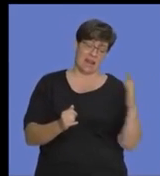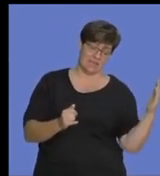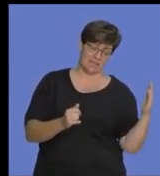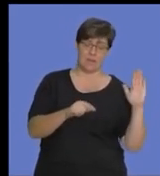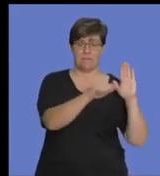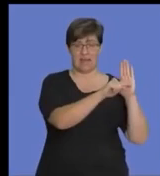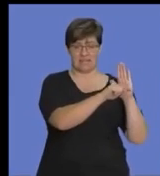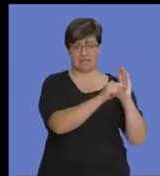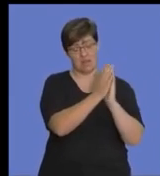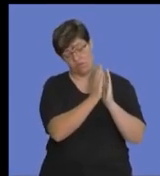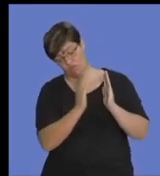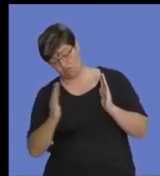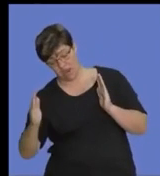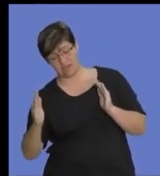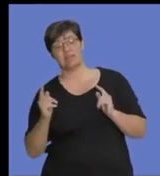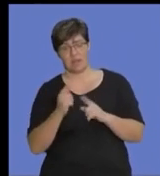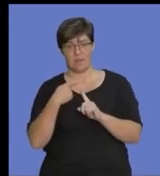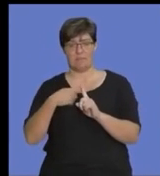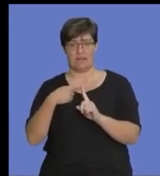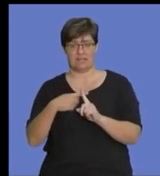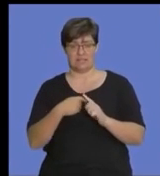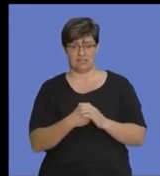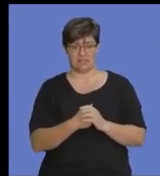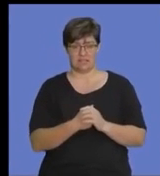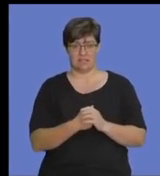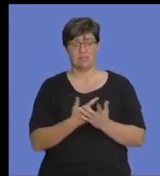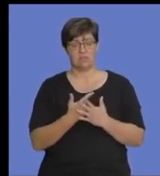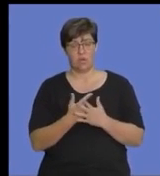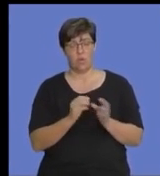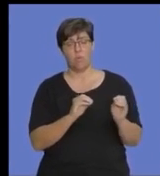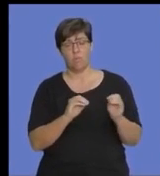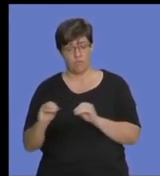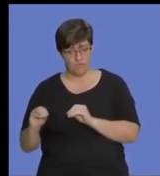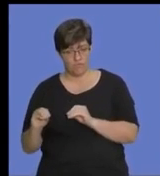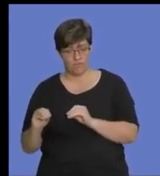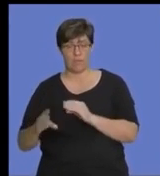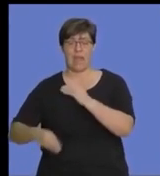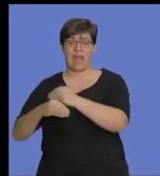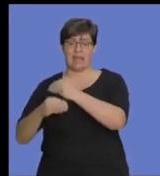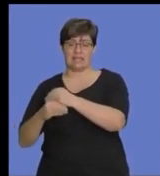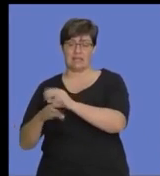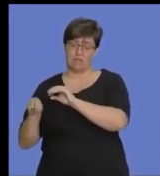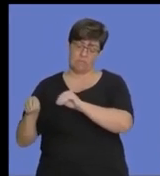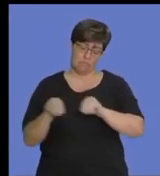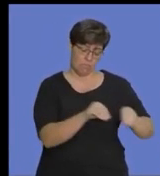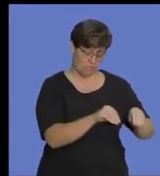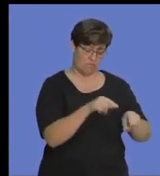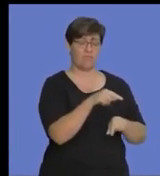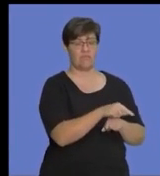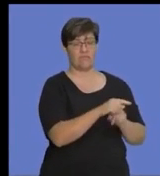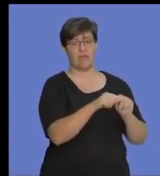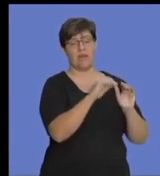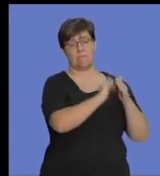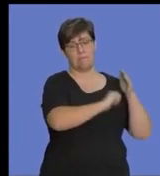minus. Going to the right, it's a plus. So it means when I'm moving forward, I'm adding. And I'm moving backward,